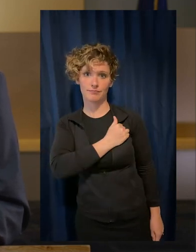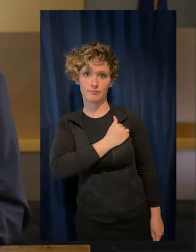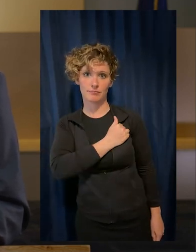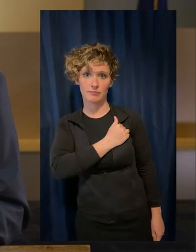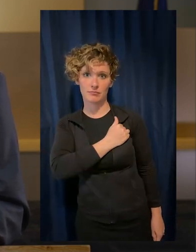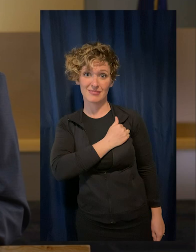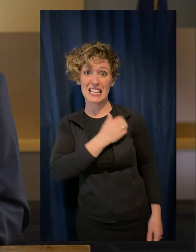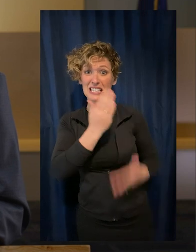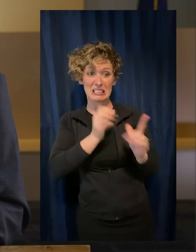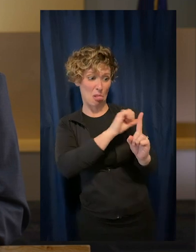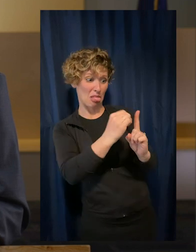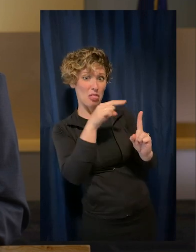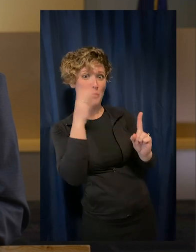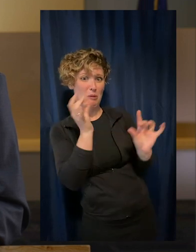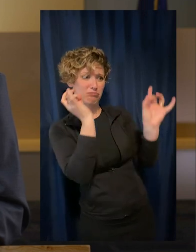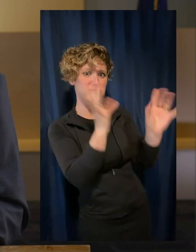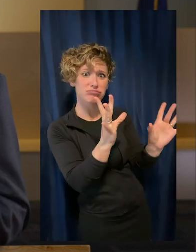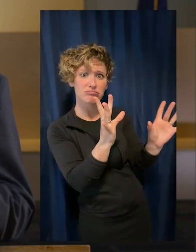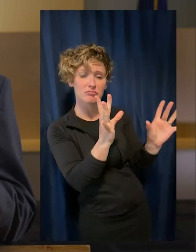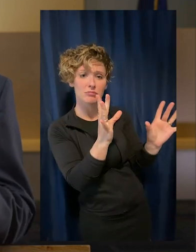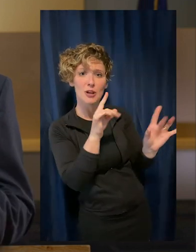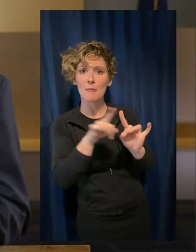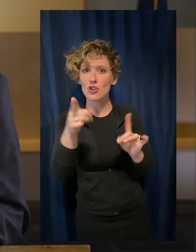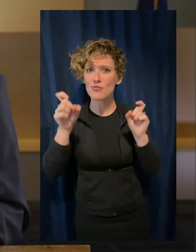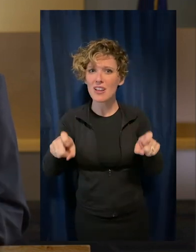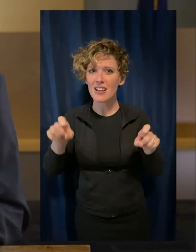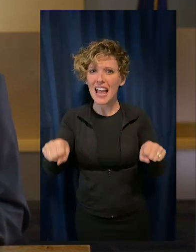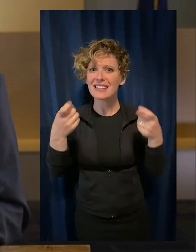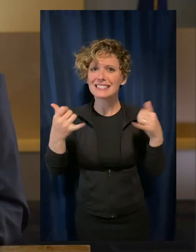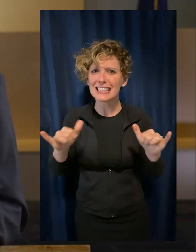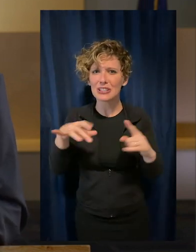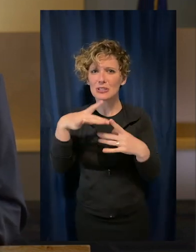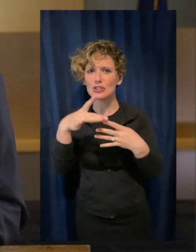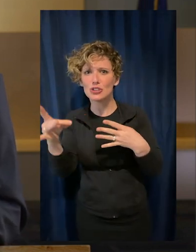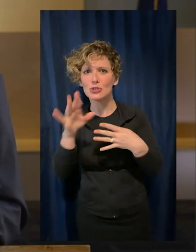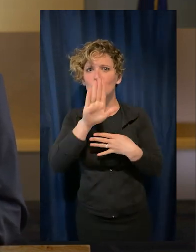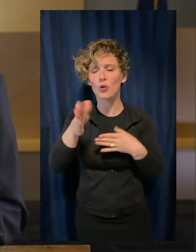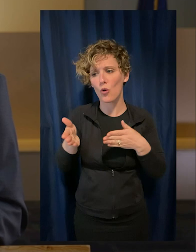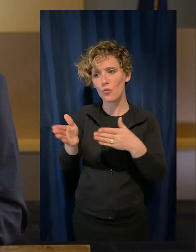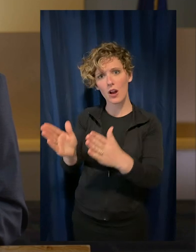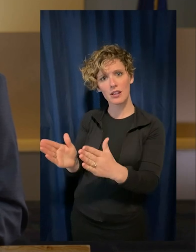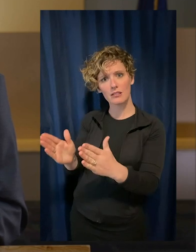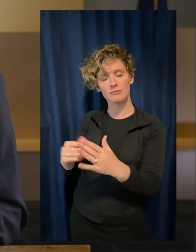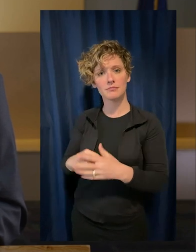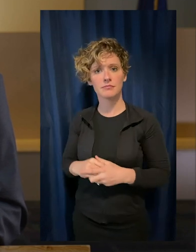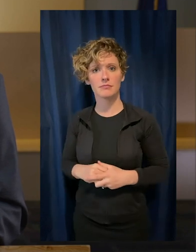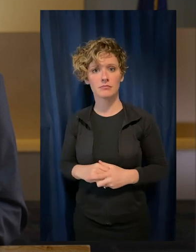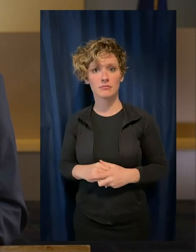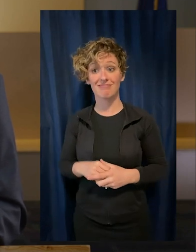to choose one's own way." In short, Frankl, when forced to overcome the worst of